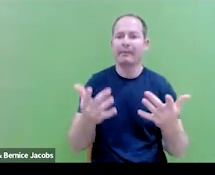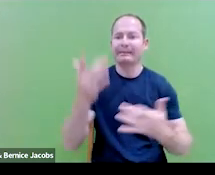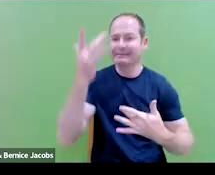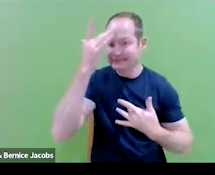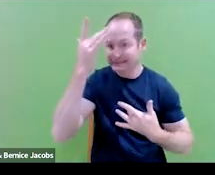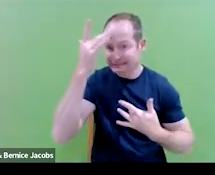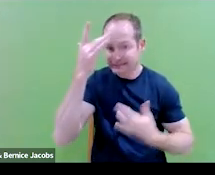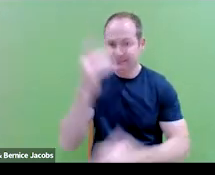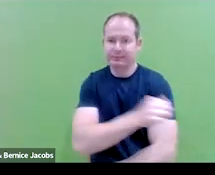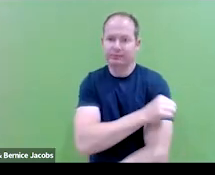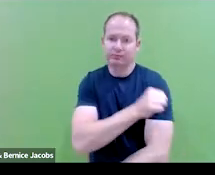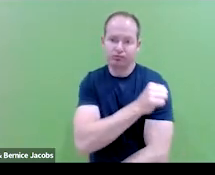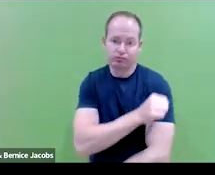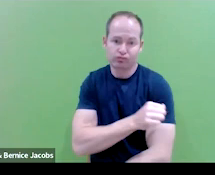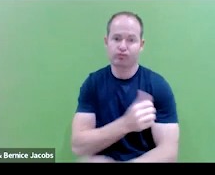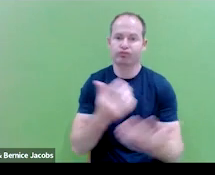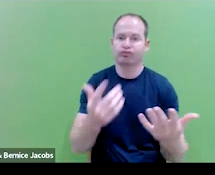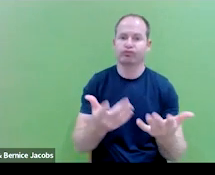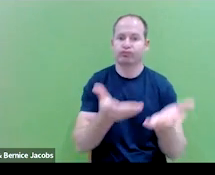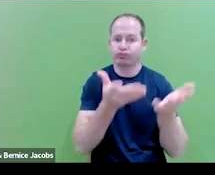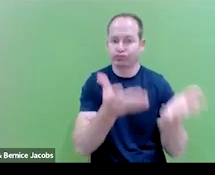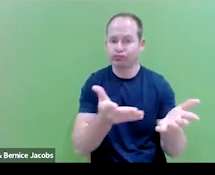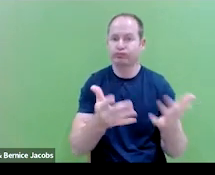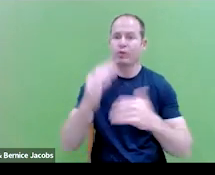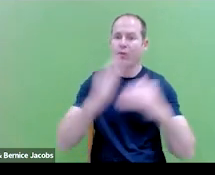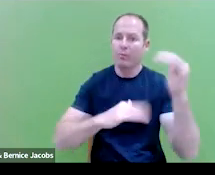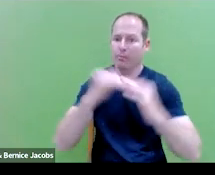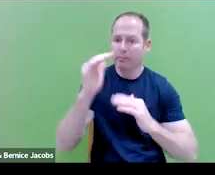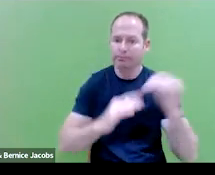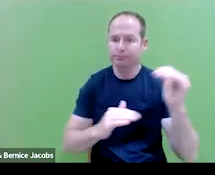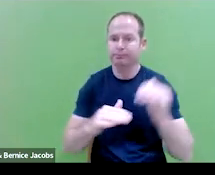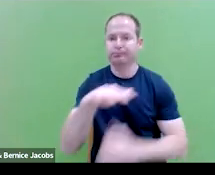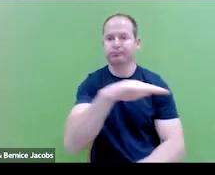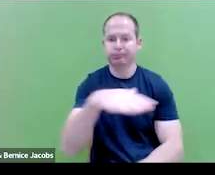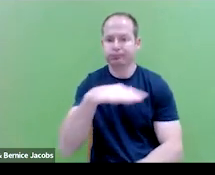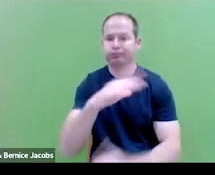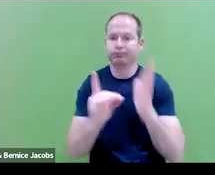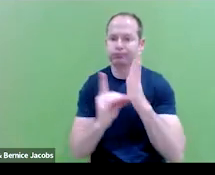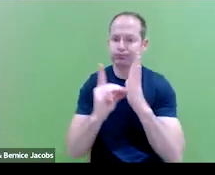procedures. We have an increase in development in the construction industries. We have